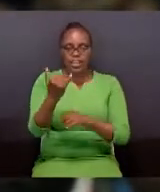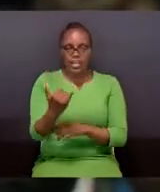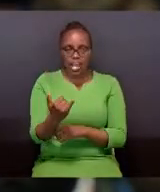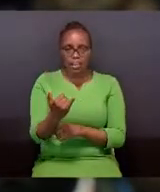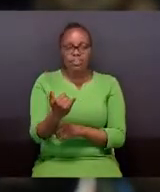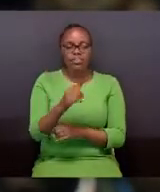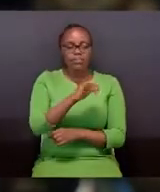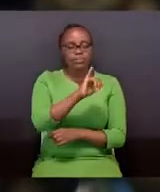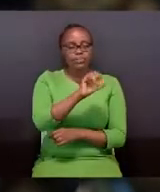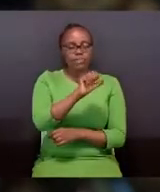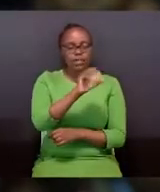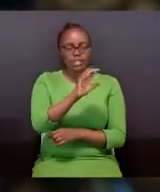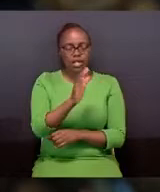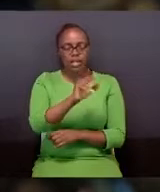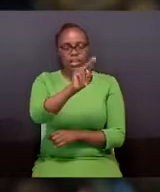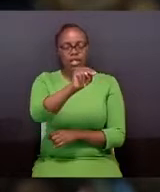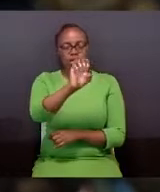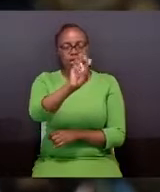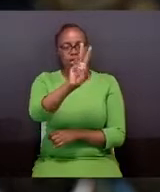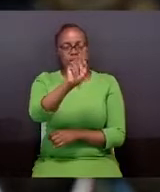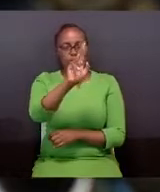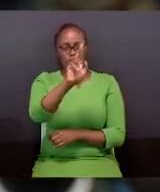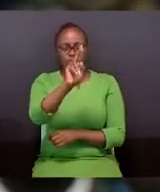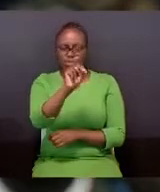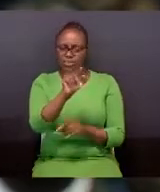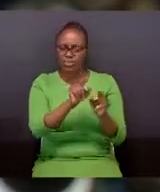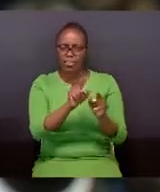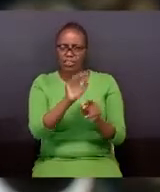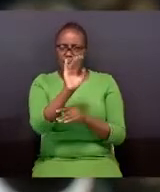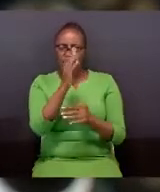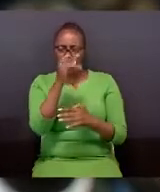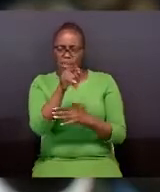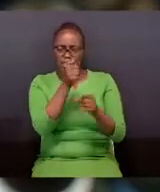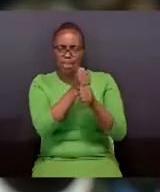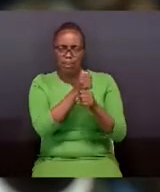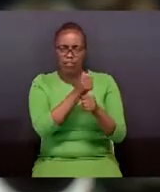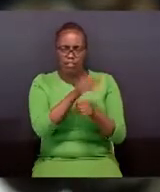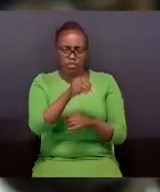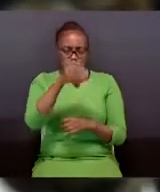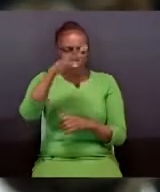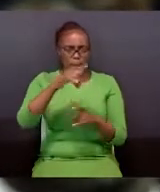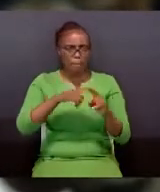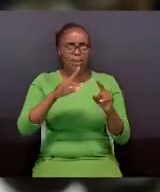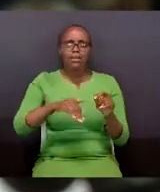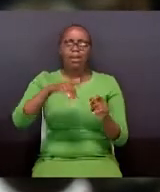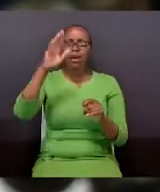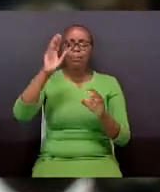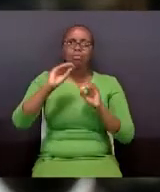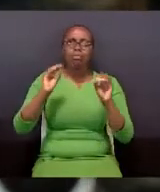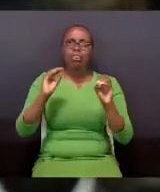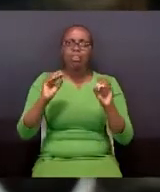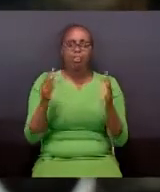Isaac Newton at 23 who asked the question, why does the apple fall this way to the ground and not up to the